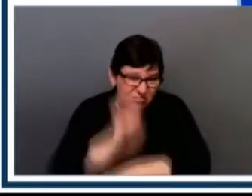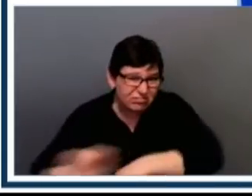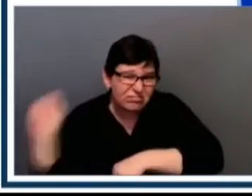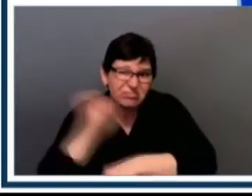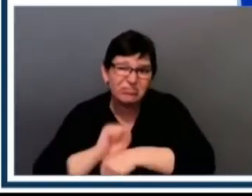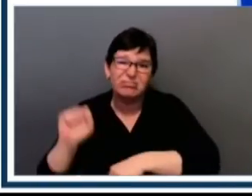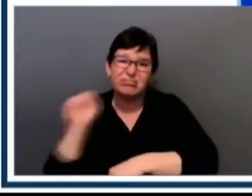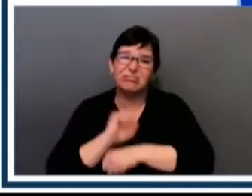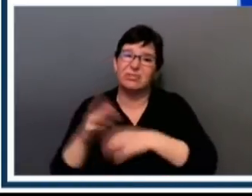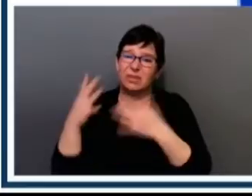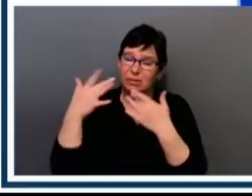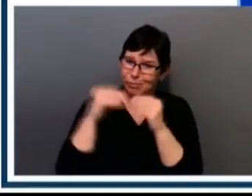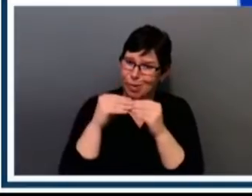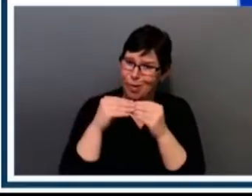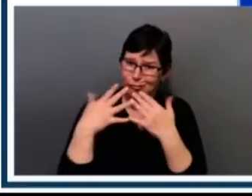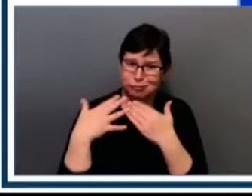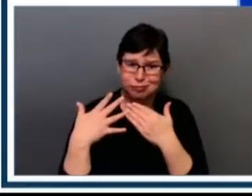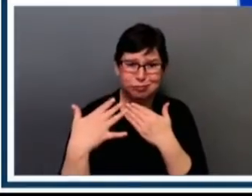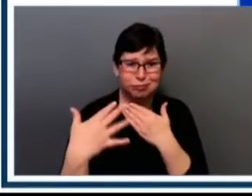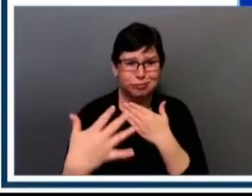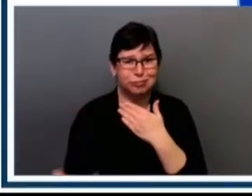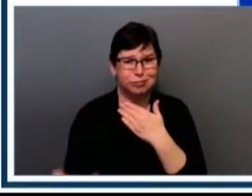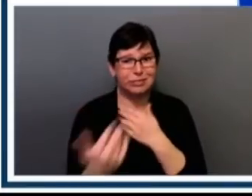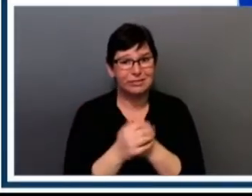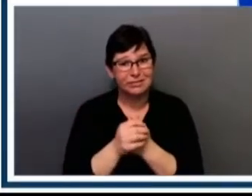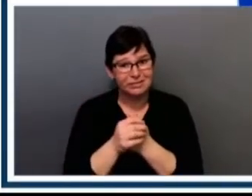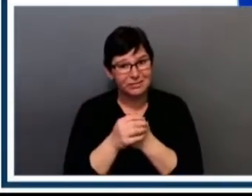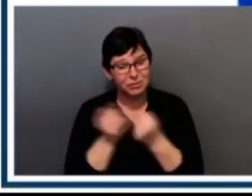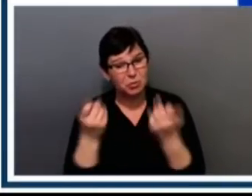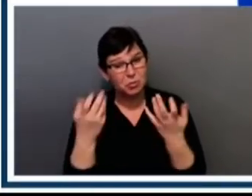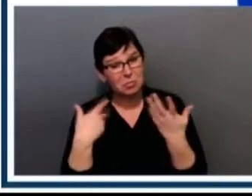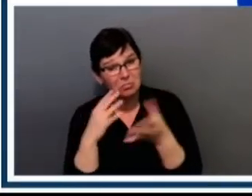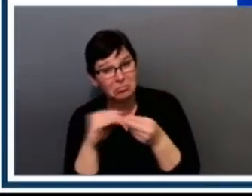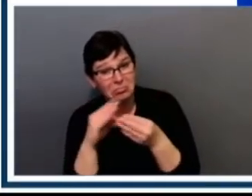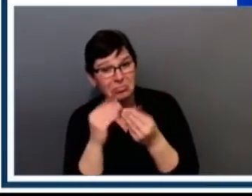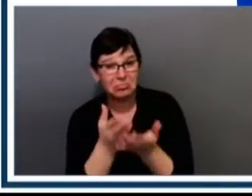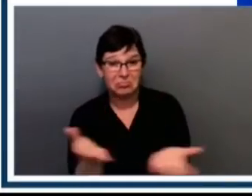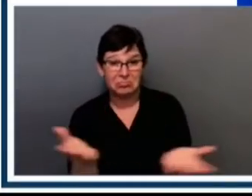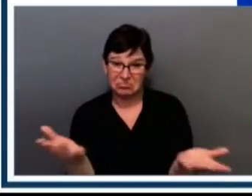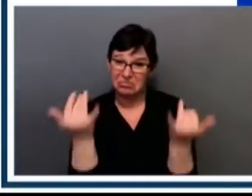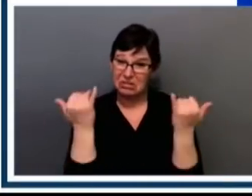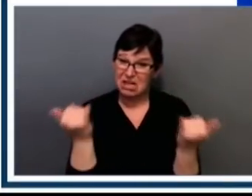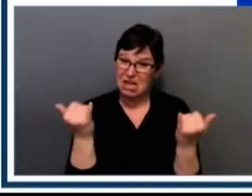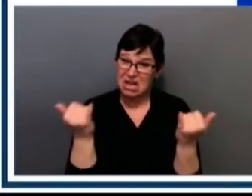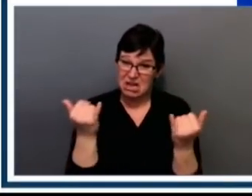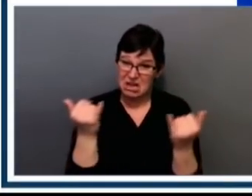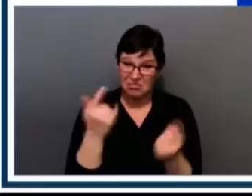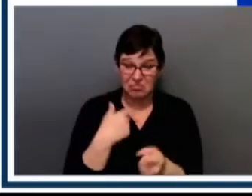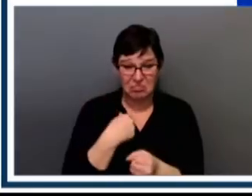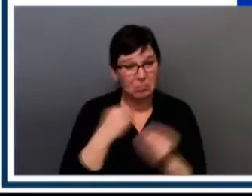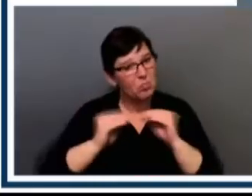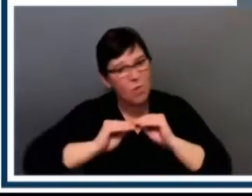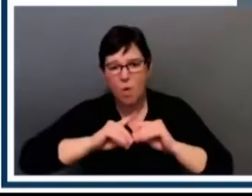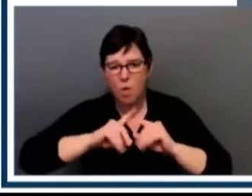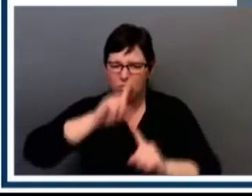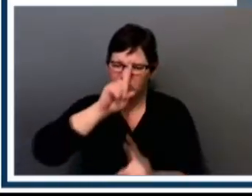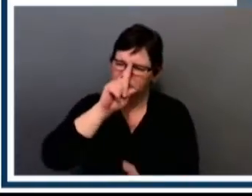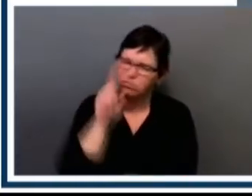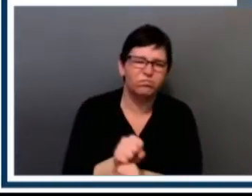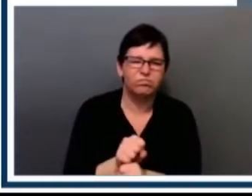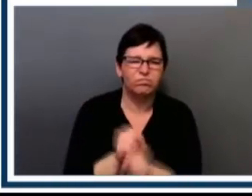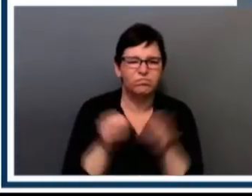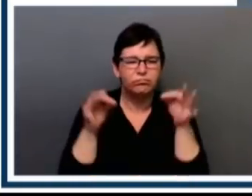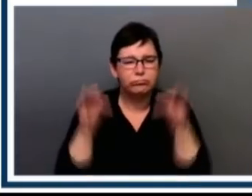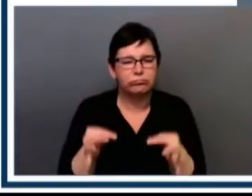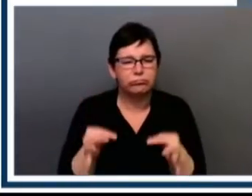on August 17th. I know absolutely what I need to do, and I will give everything I have to do it. We'll go to the phone lines